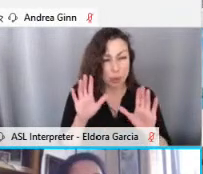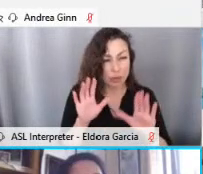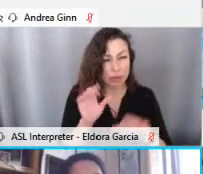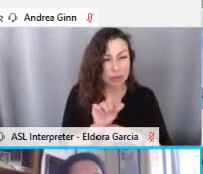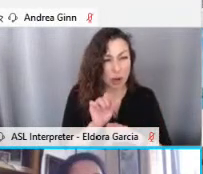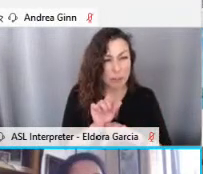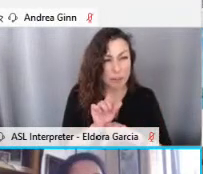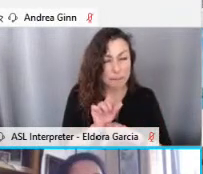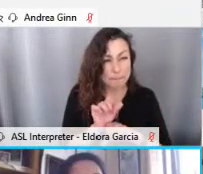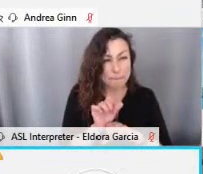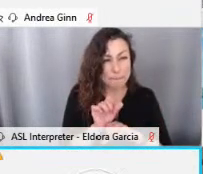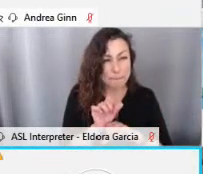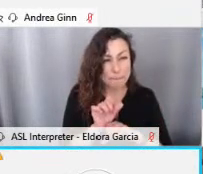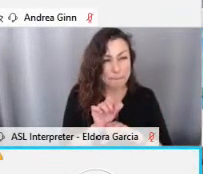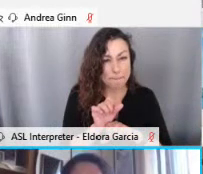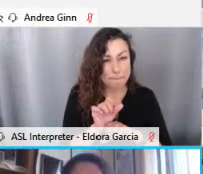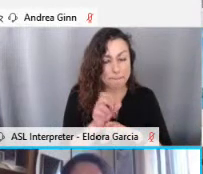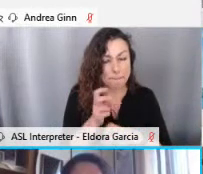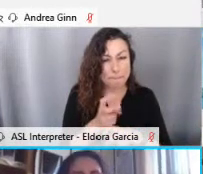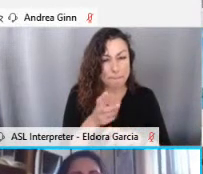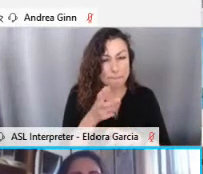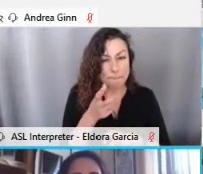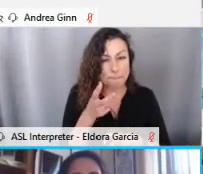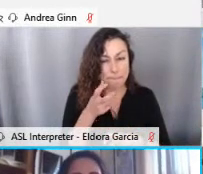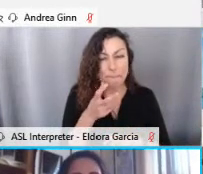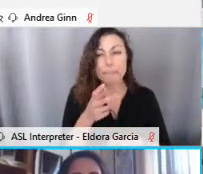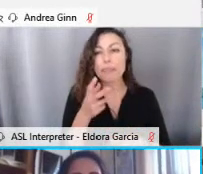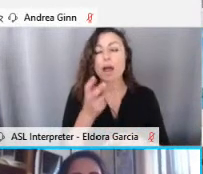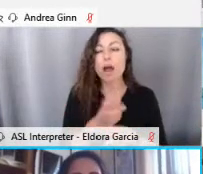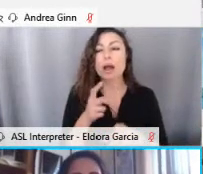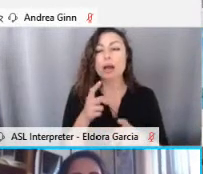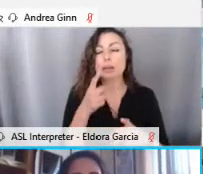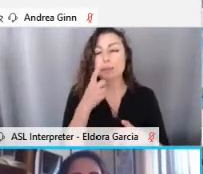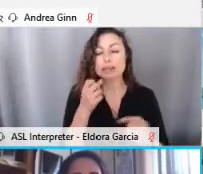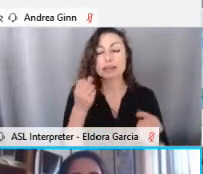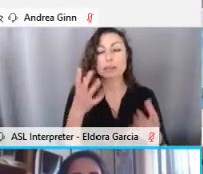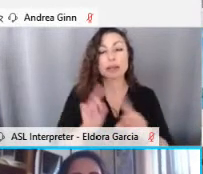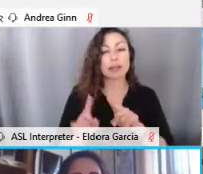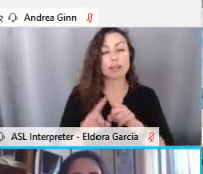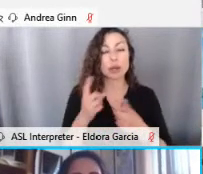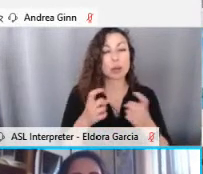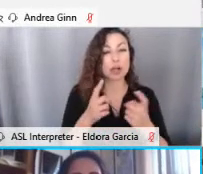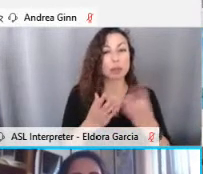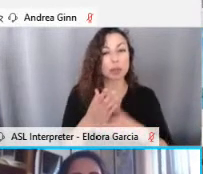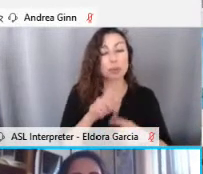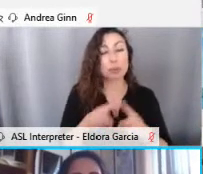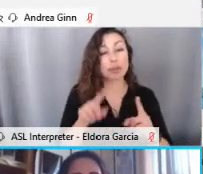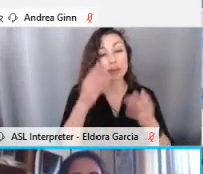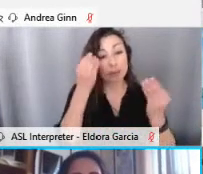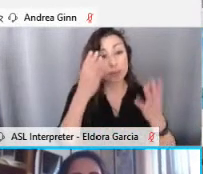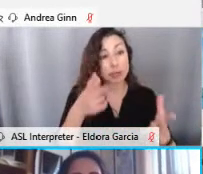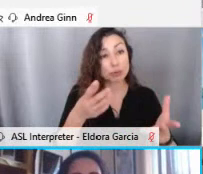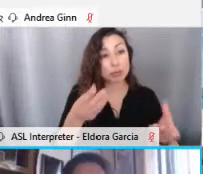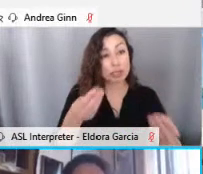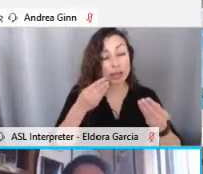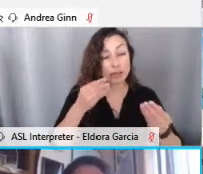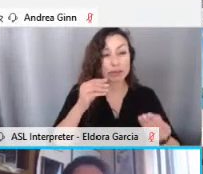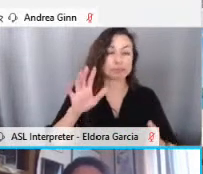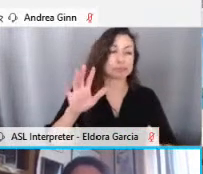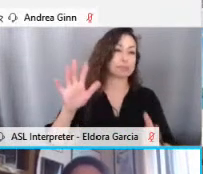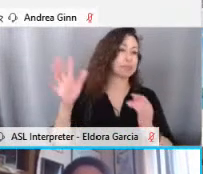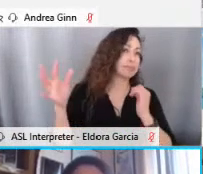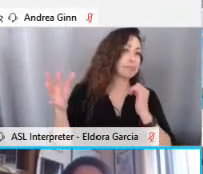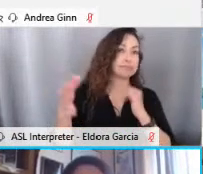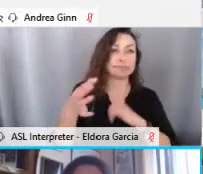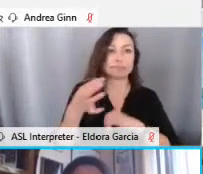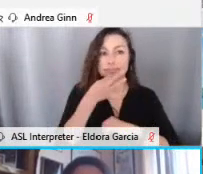and I know it's hard for all the different questions that come in, but the information that you are giving is exemplary, so thank you.